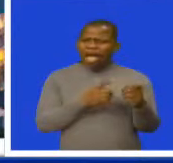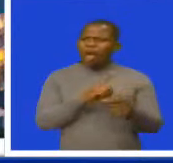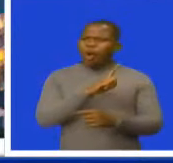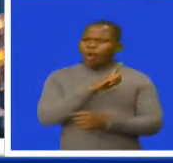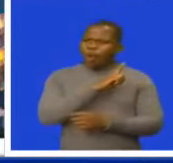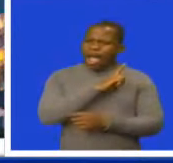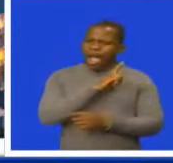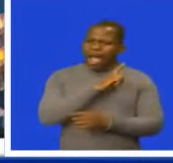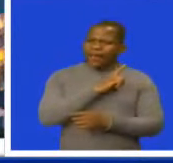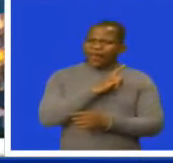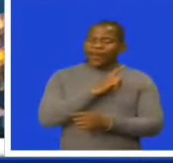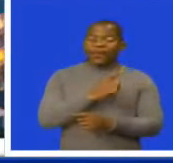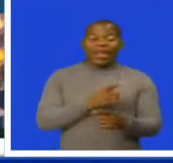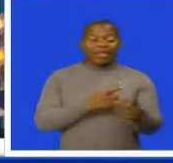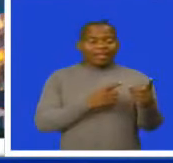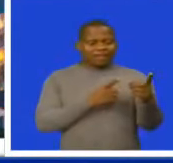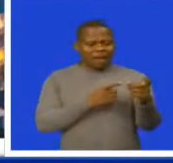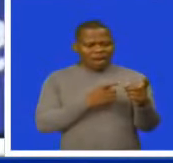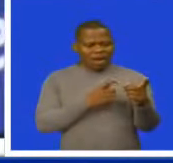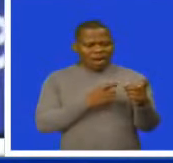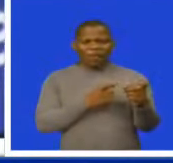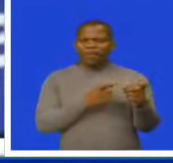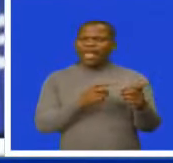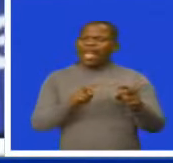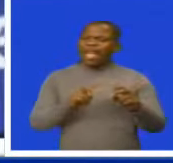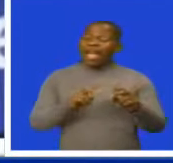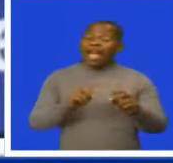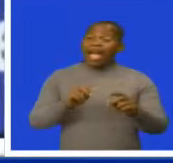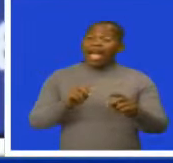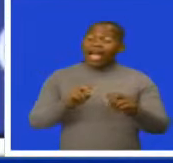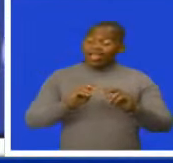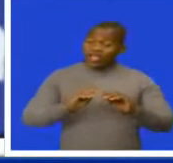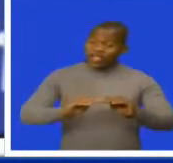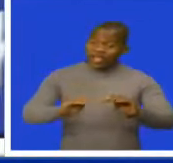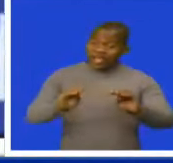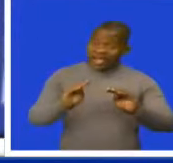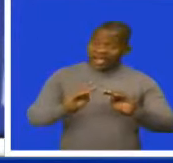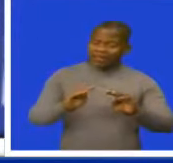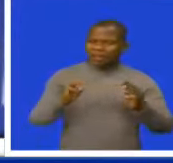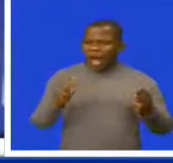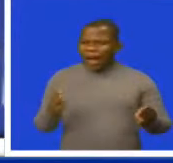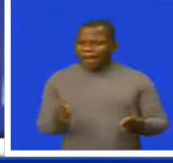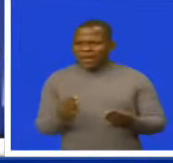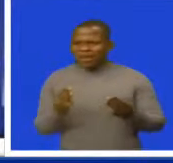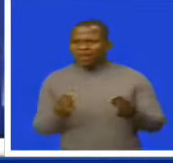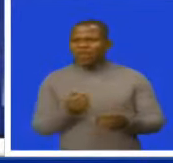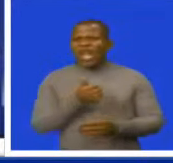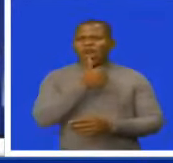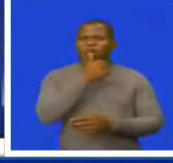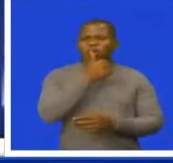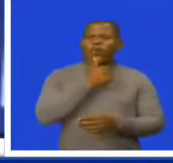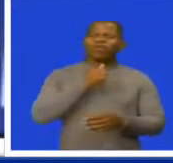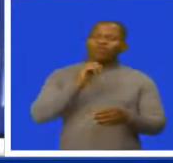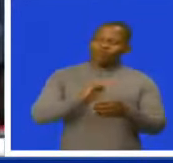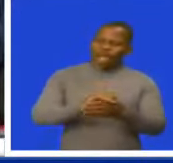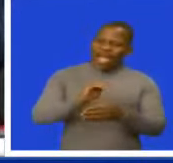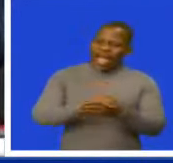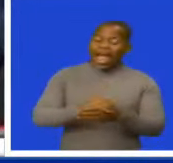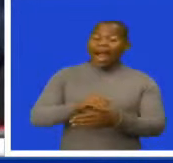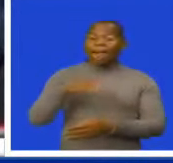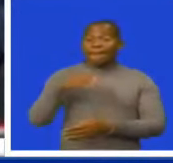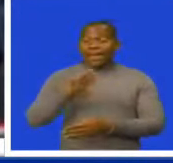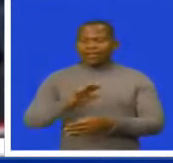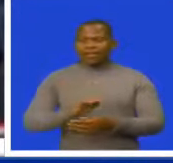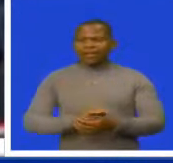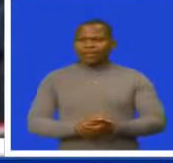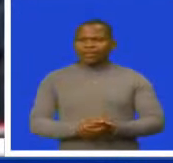emalangeni embabane. Inhlangano yisho thengilele yamemetela ukuthi sengeke kusaba nemidlalo lekhona kulomnyaka ngemva kokubhetshuka